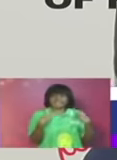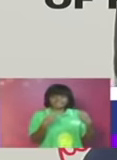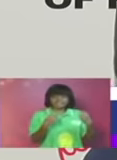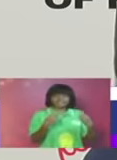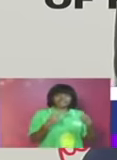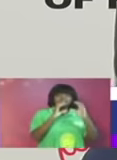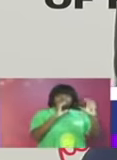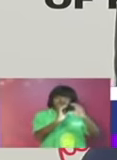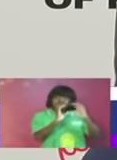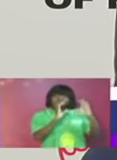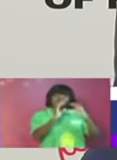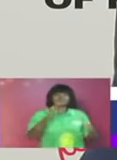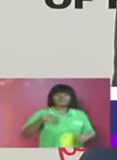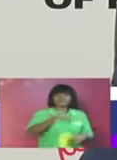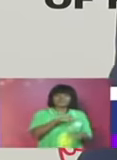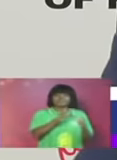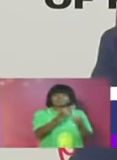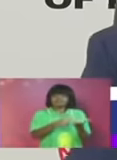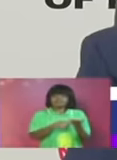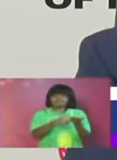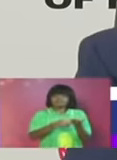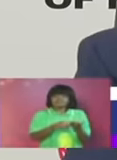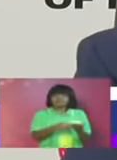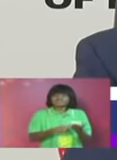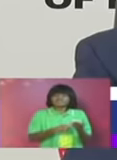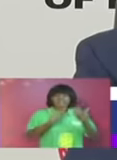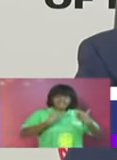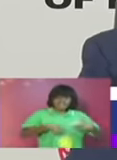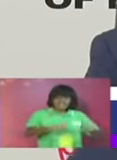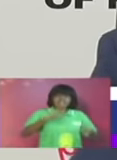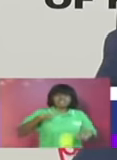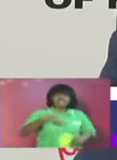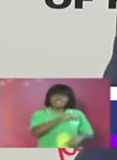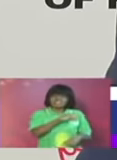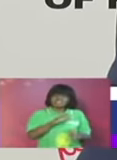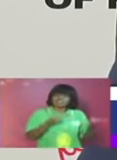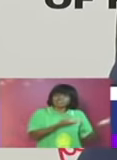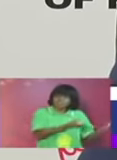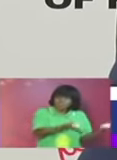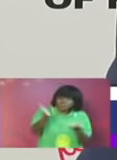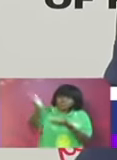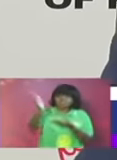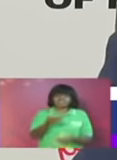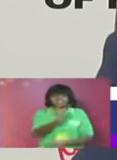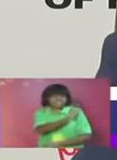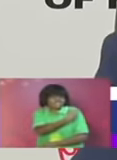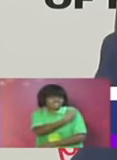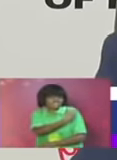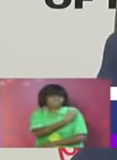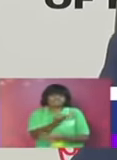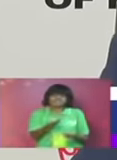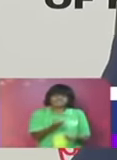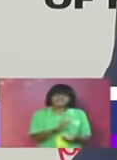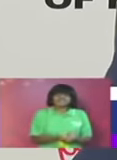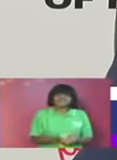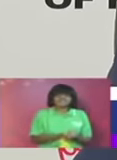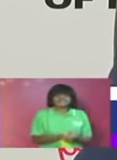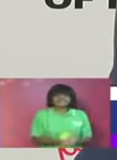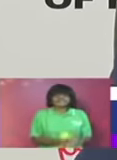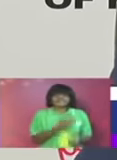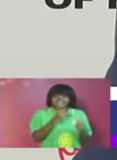dialoguing, and let's just get vaccinated. The second item that I would like to